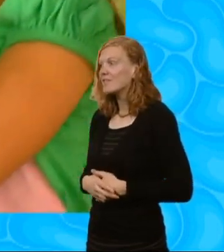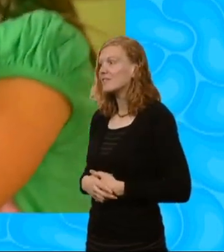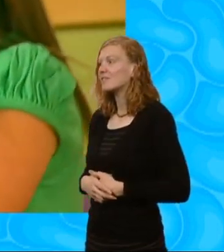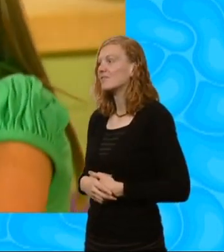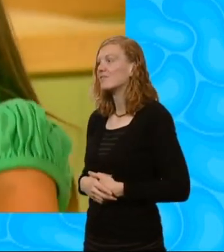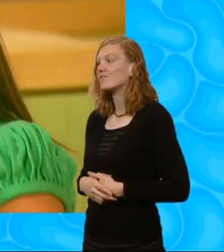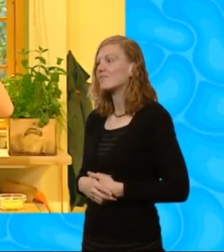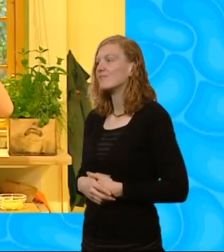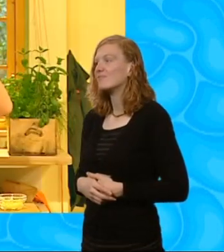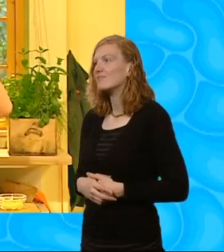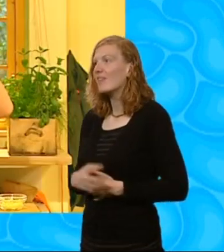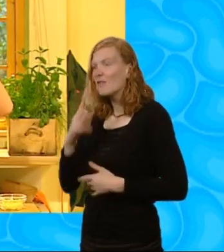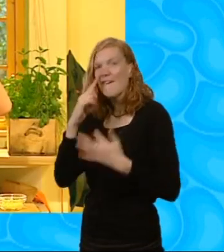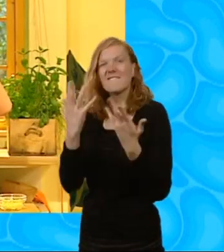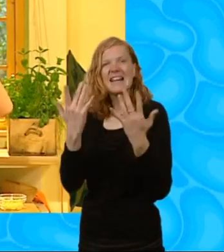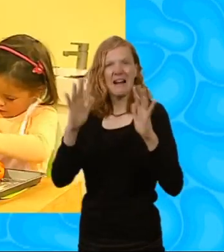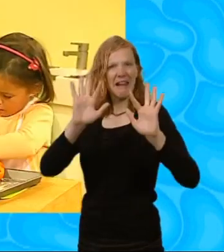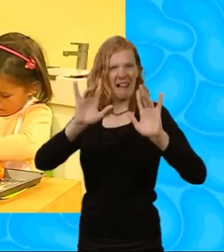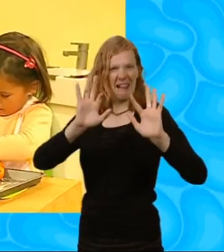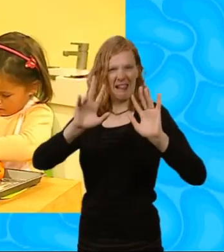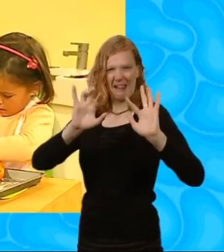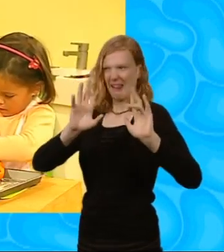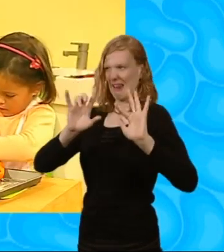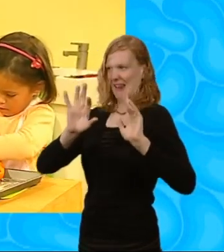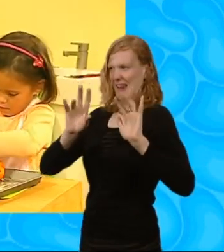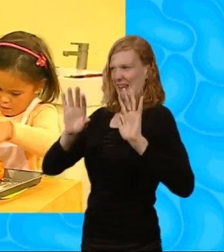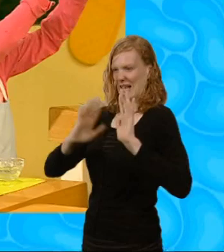Let's see everyone's fingers. Who's got sticky fingers?